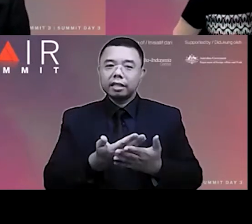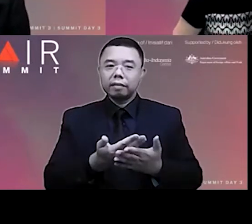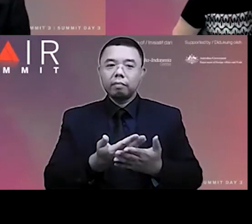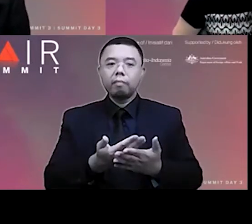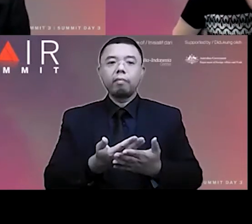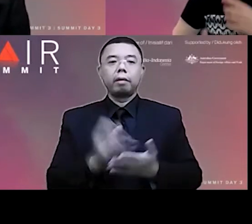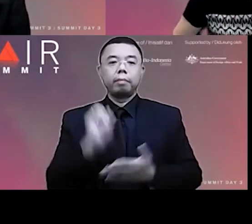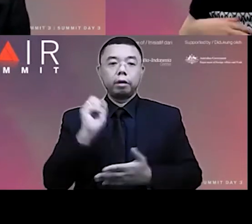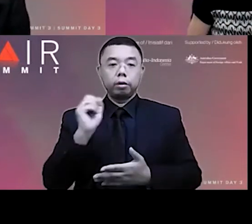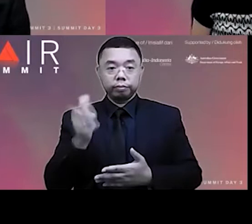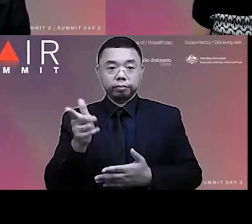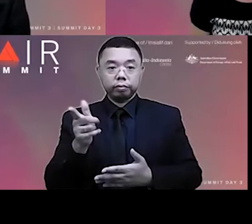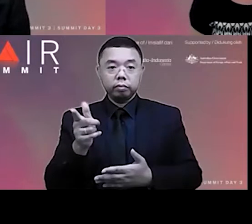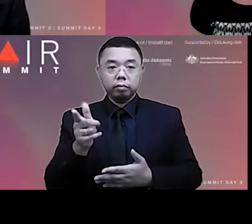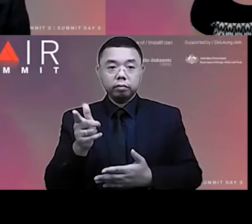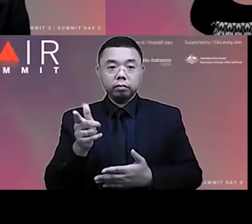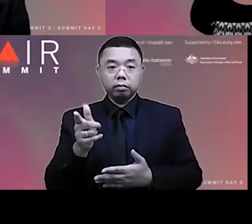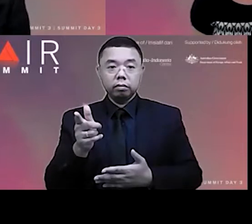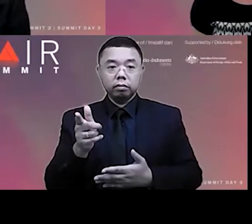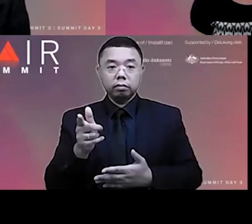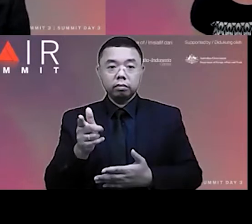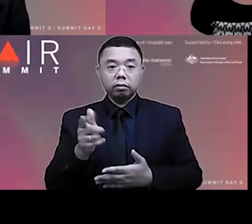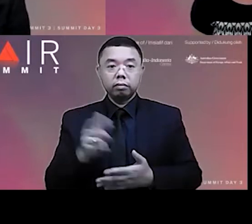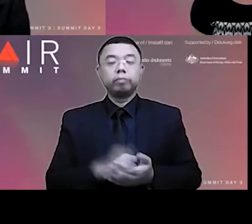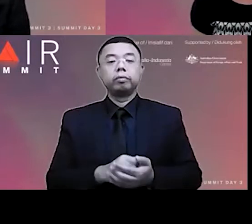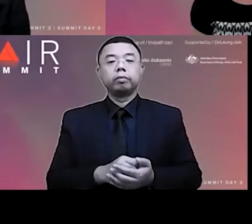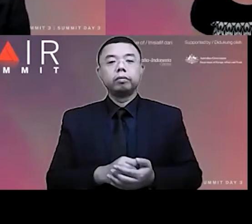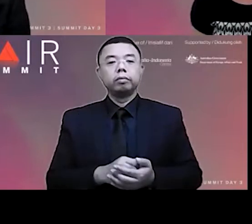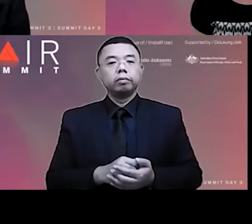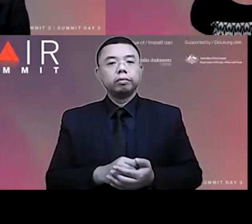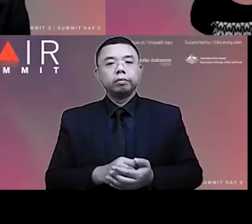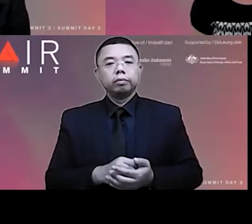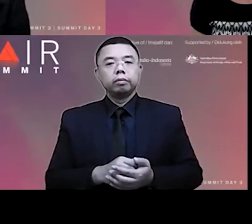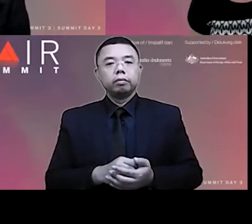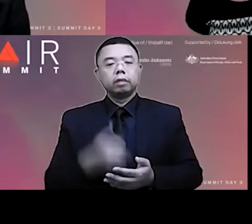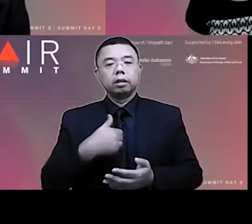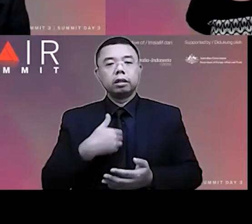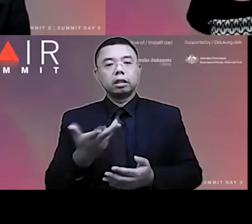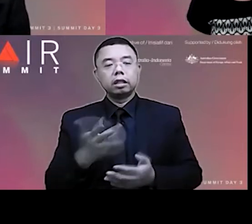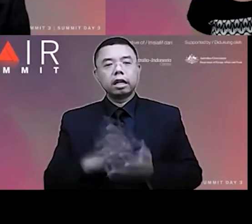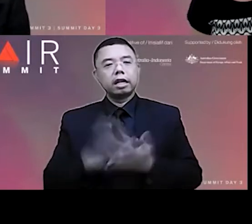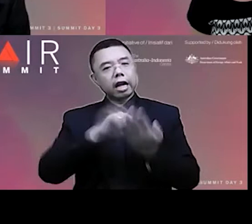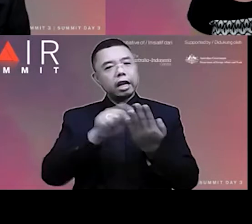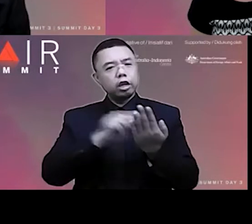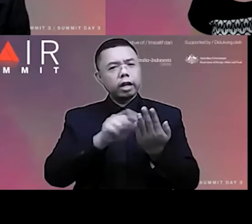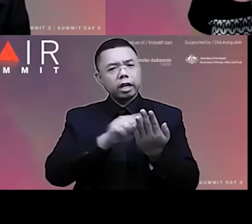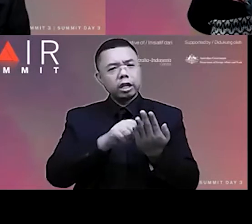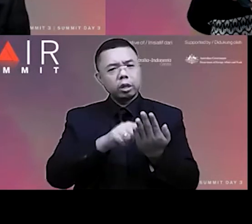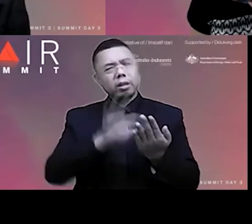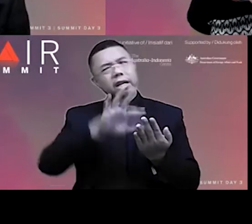Okay, so this is based on our estimation. So basically, we are using